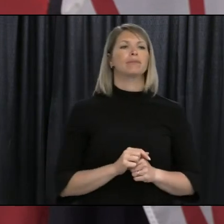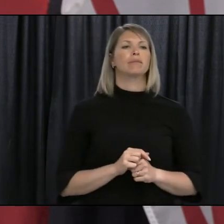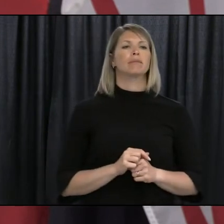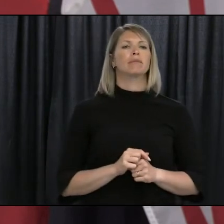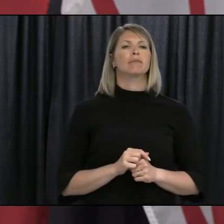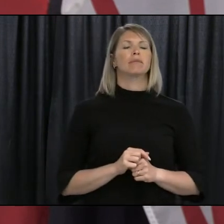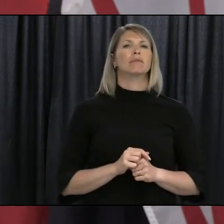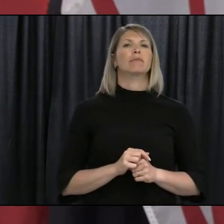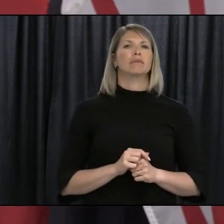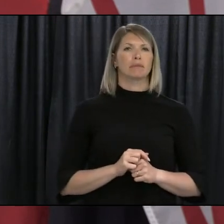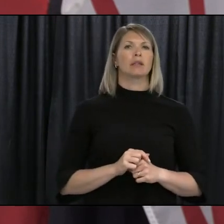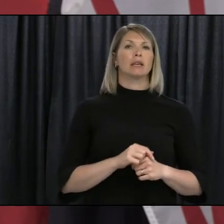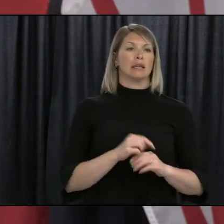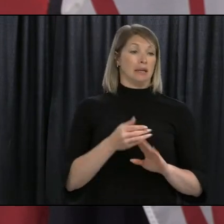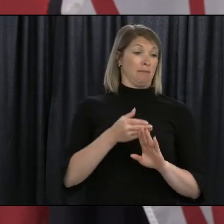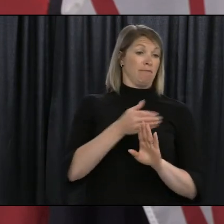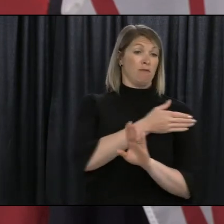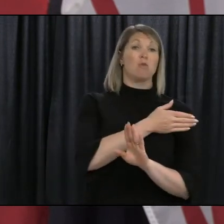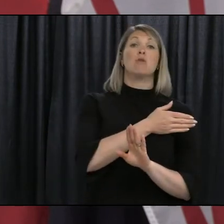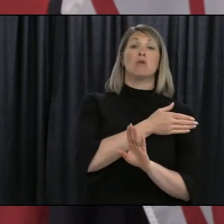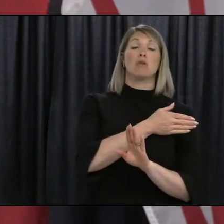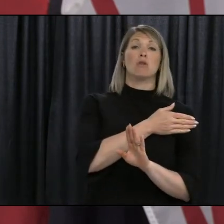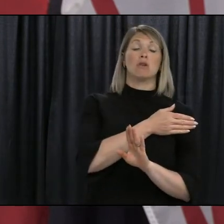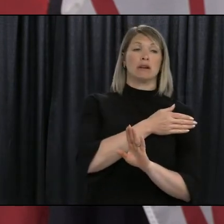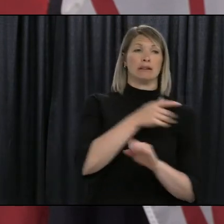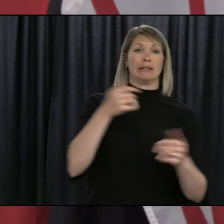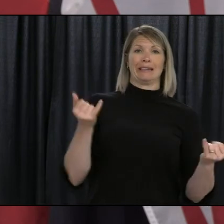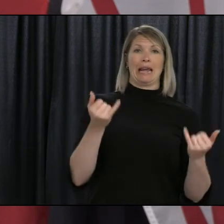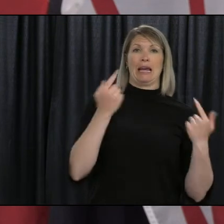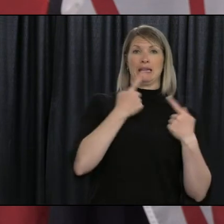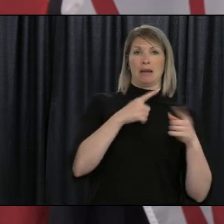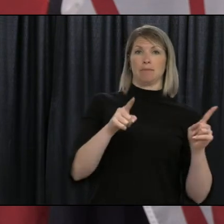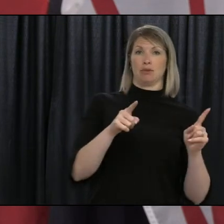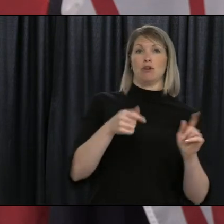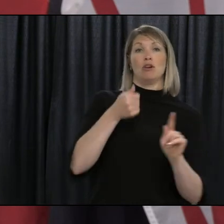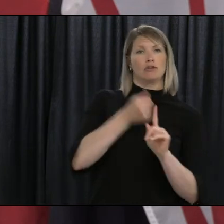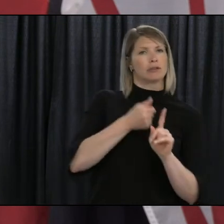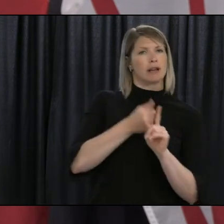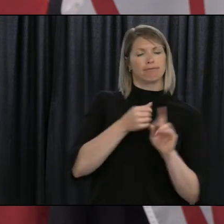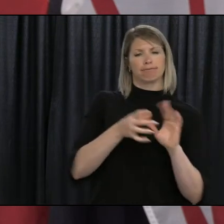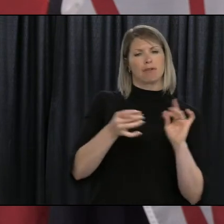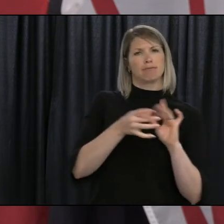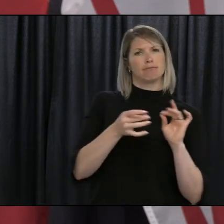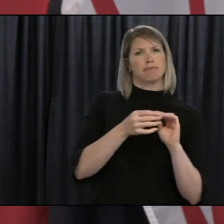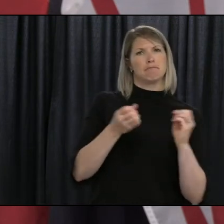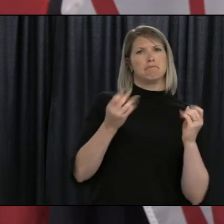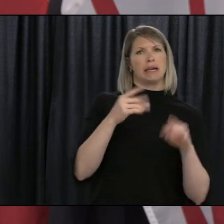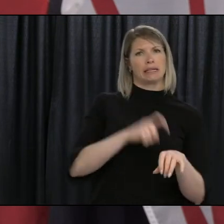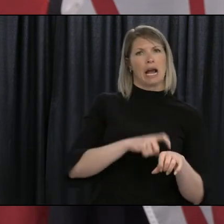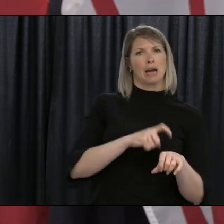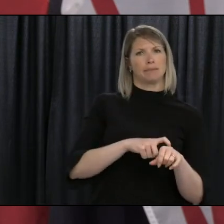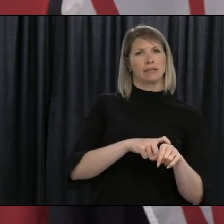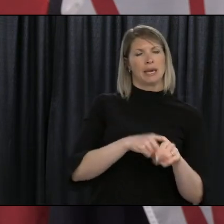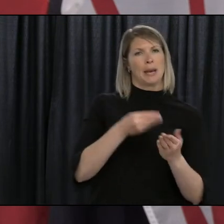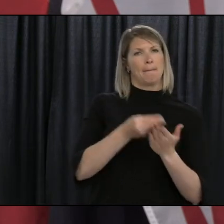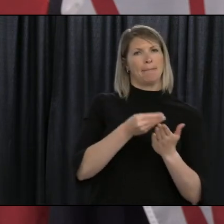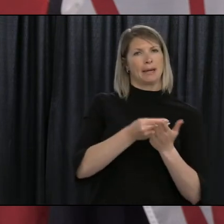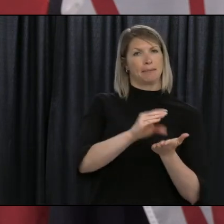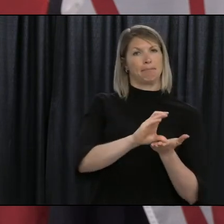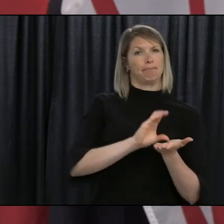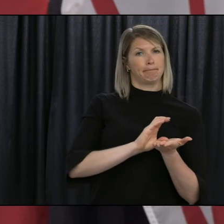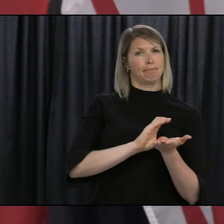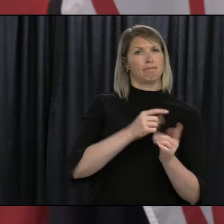news conference, Minister, you've mentioned equalization a number of times. I think it's fairly certain for anyone who's observing what's going on in Ottawa, the federal